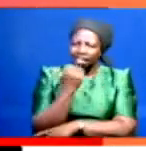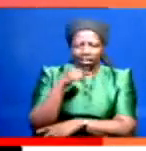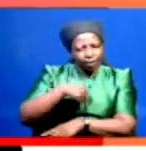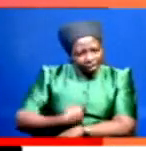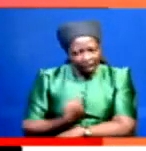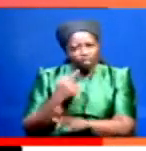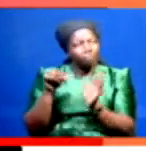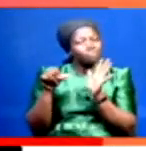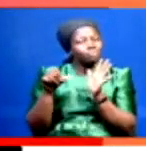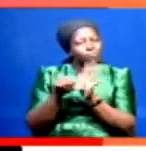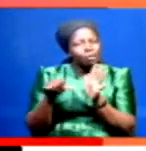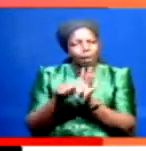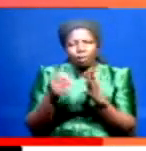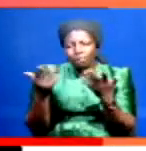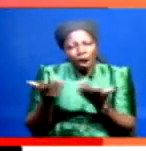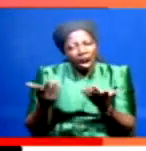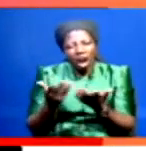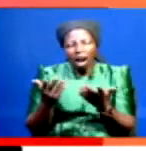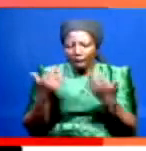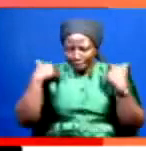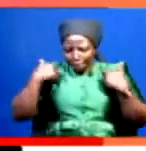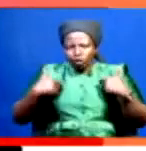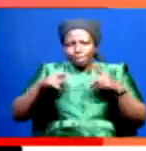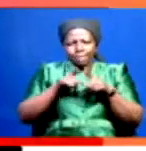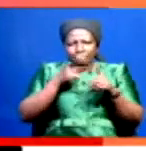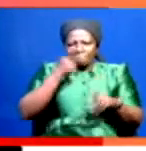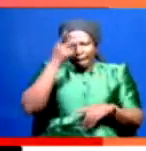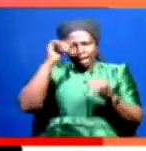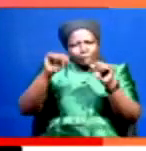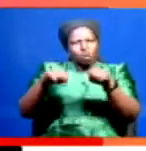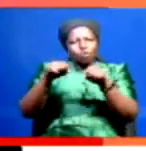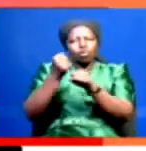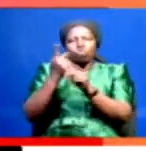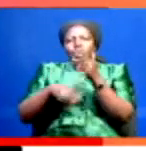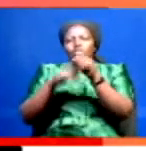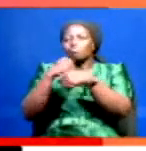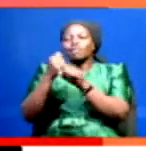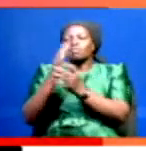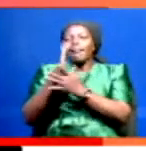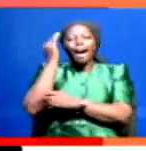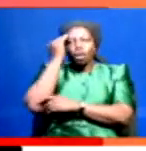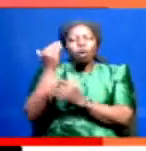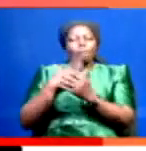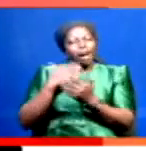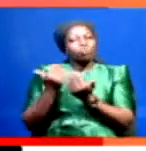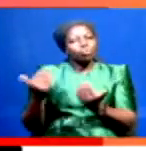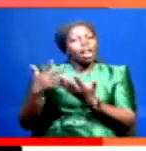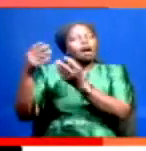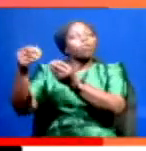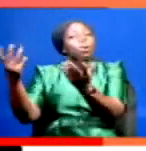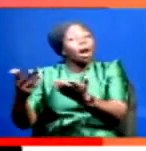it that I as a parent can do to ensure that I know where my children are going to,